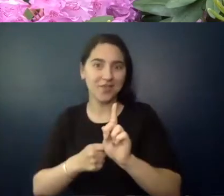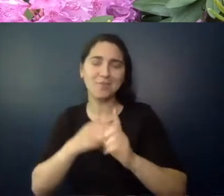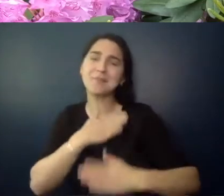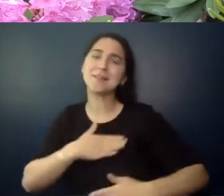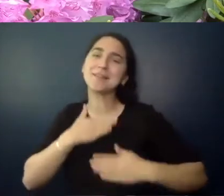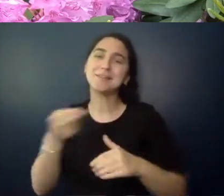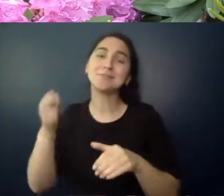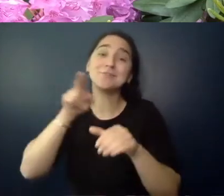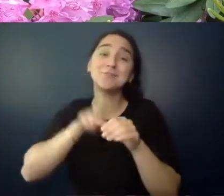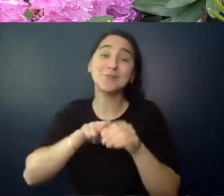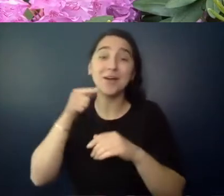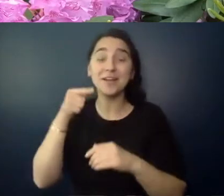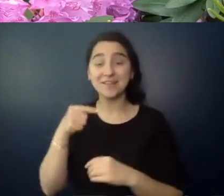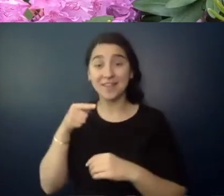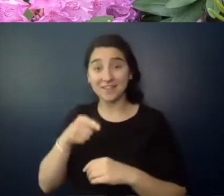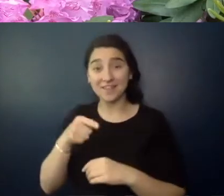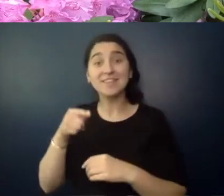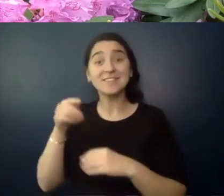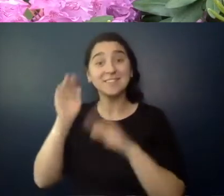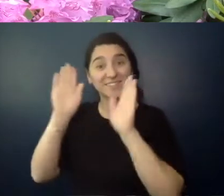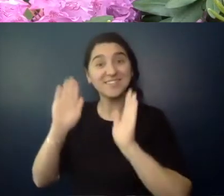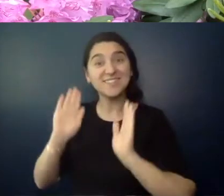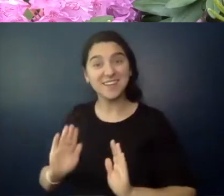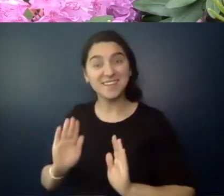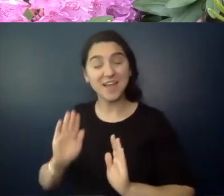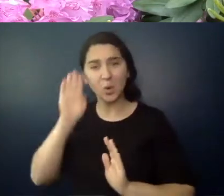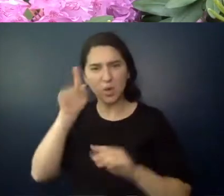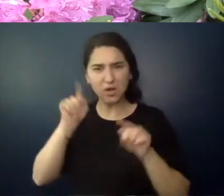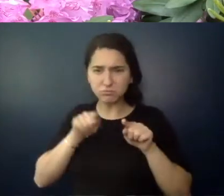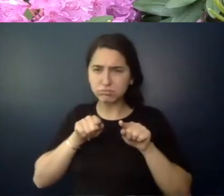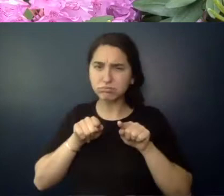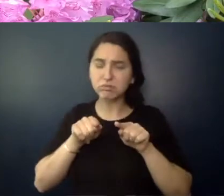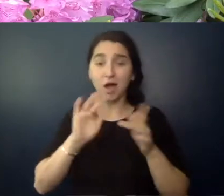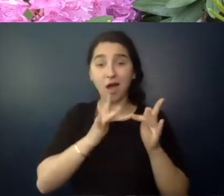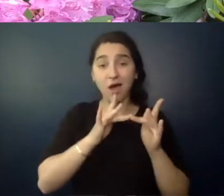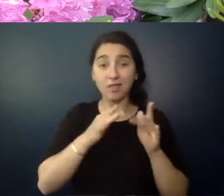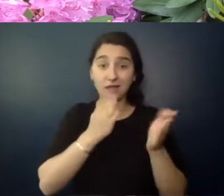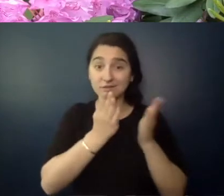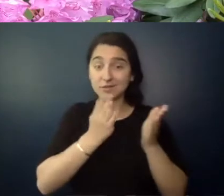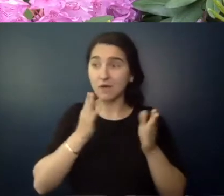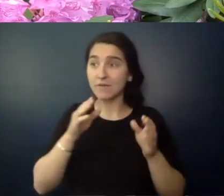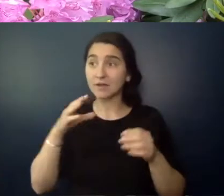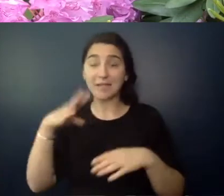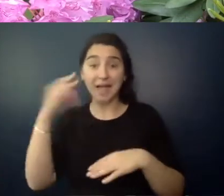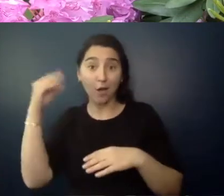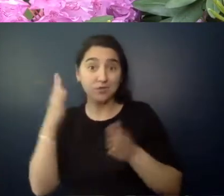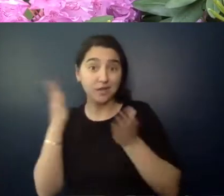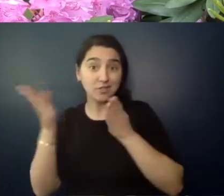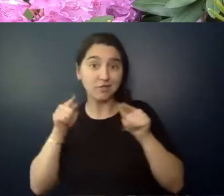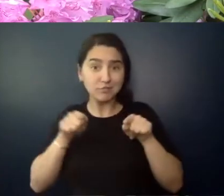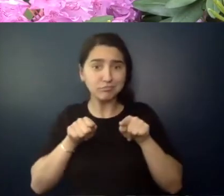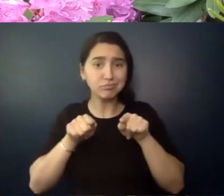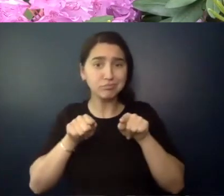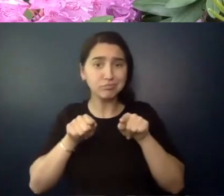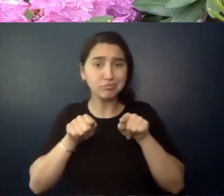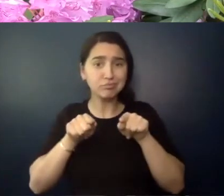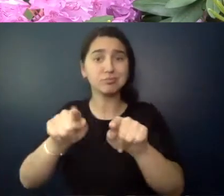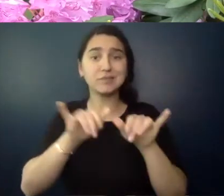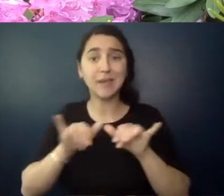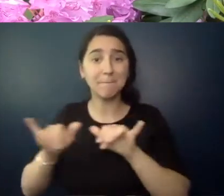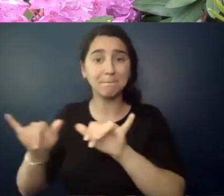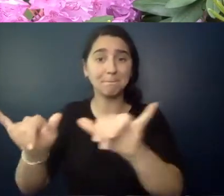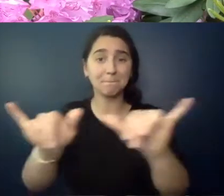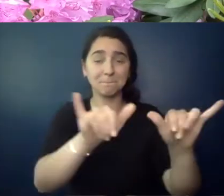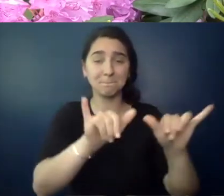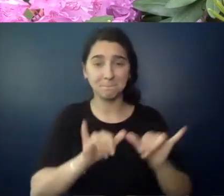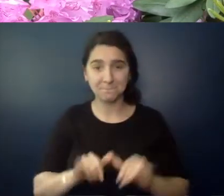the first Sunday. So please join us for that service that will run concurrent with these online services.